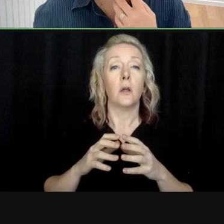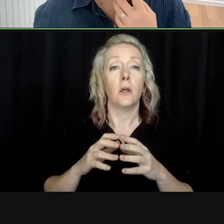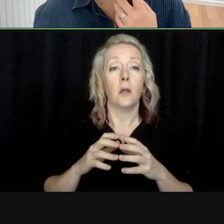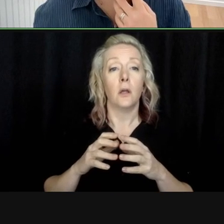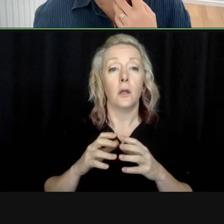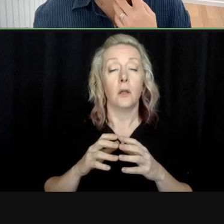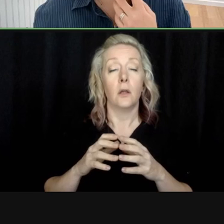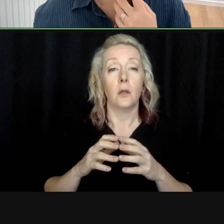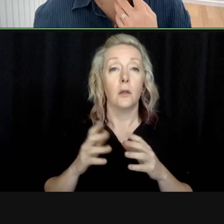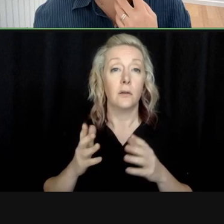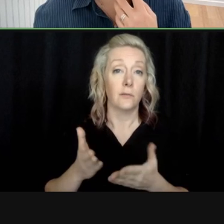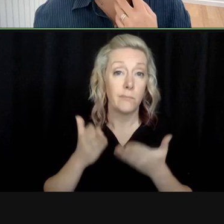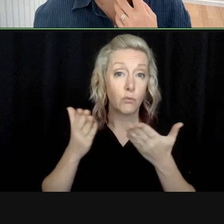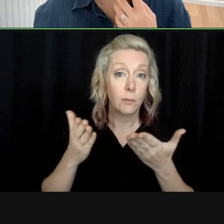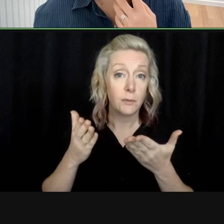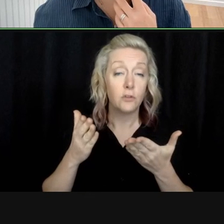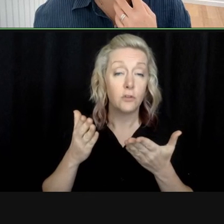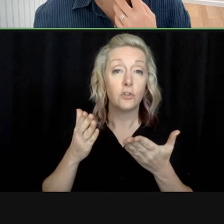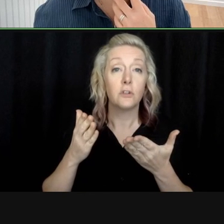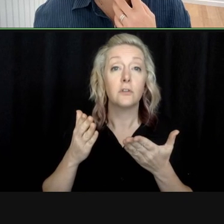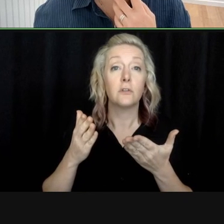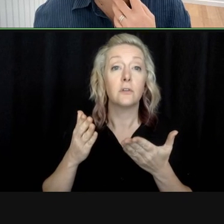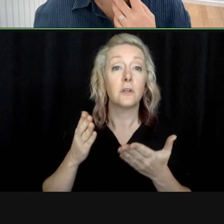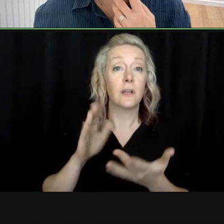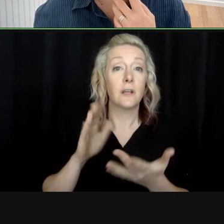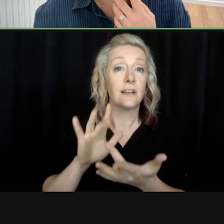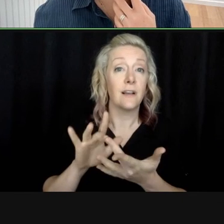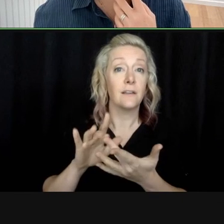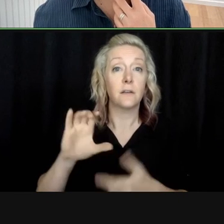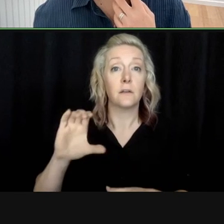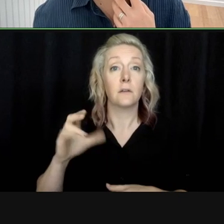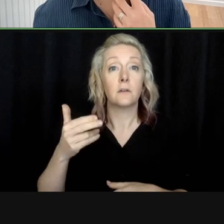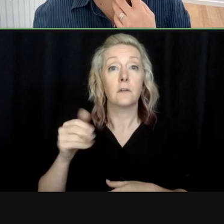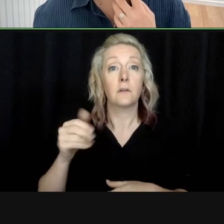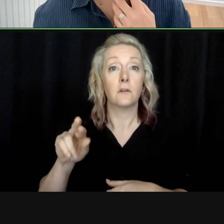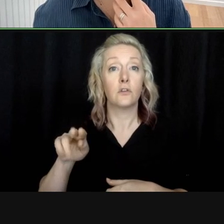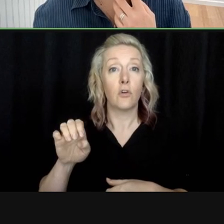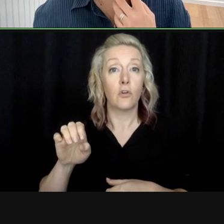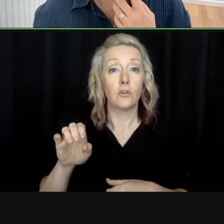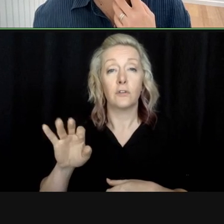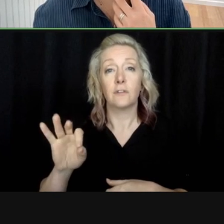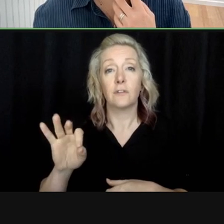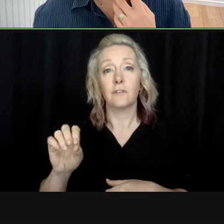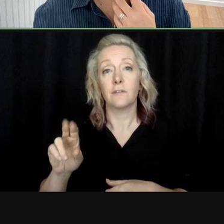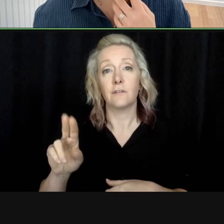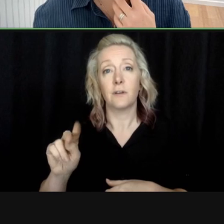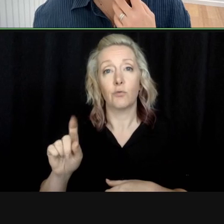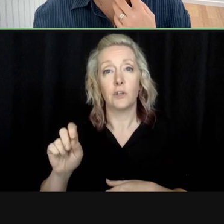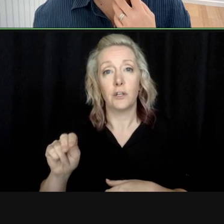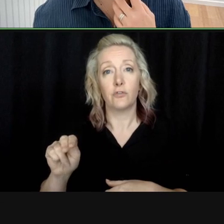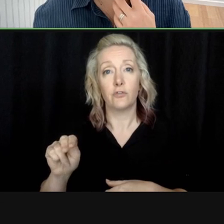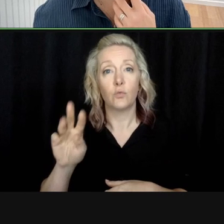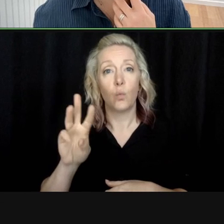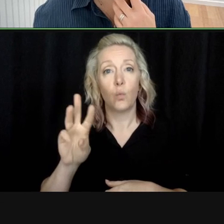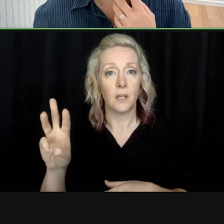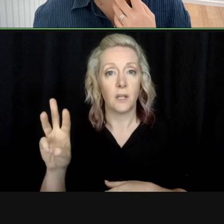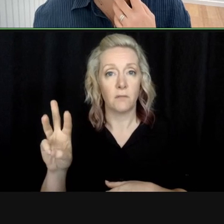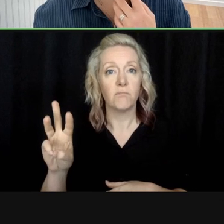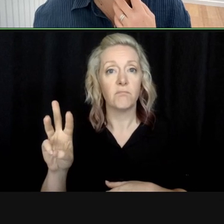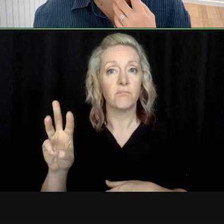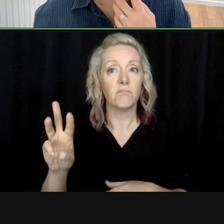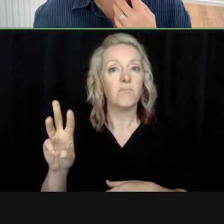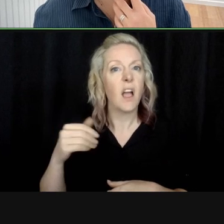Colette, I would tell you to go to the Charge Foundation page, and there are ways to